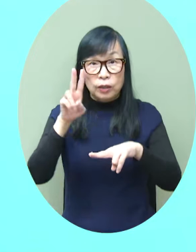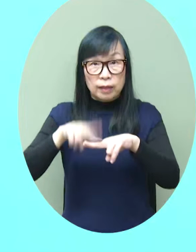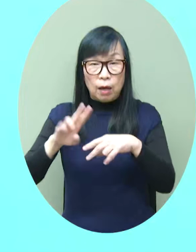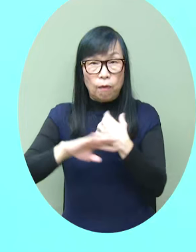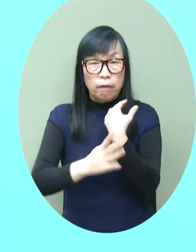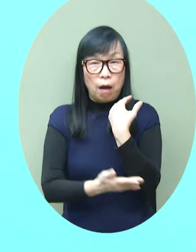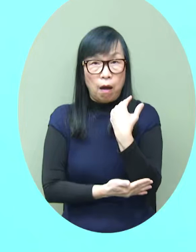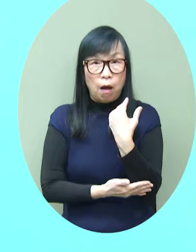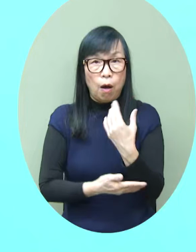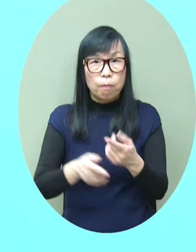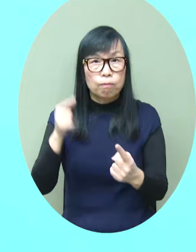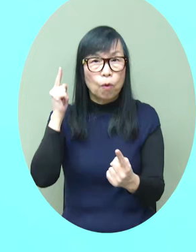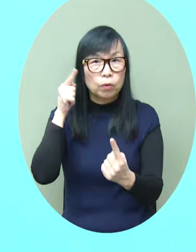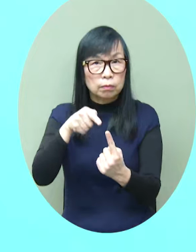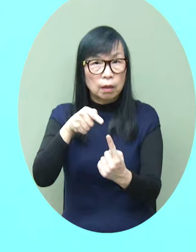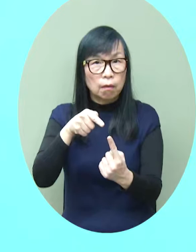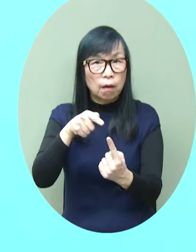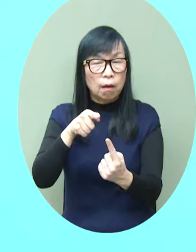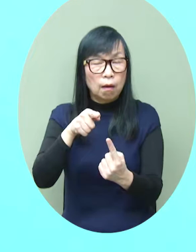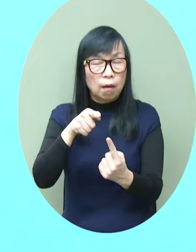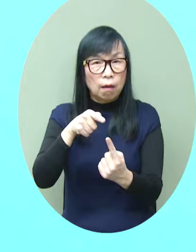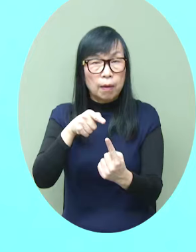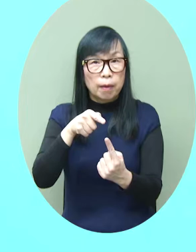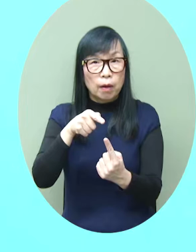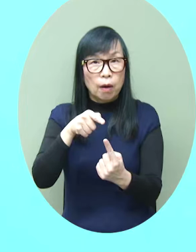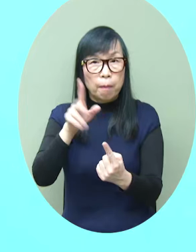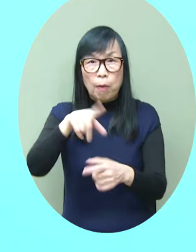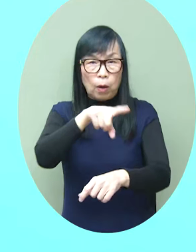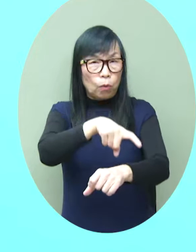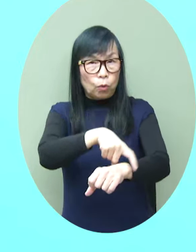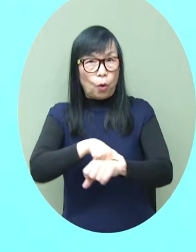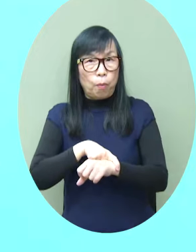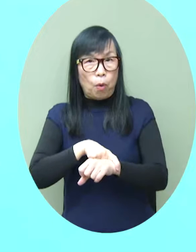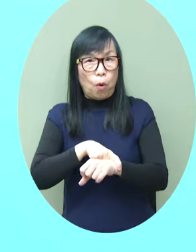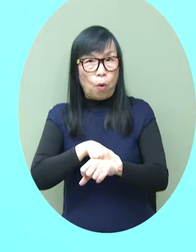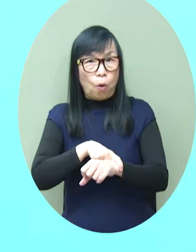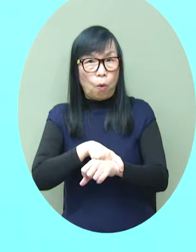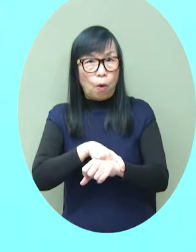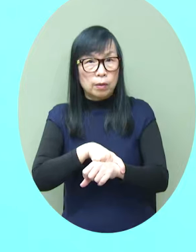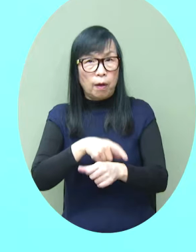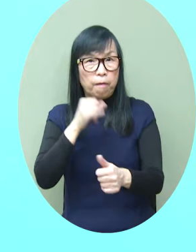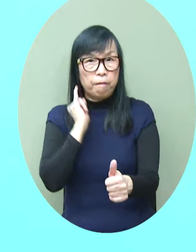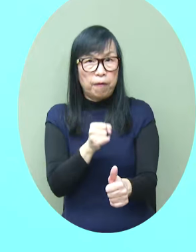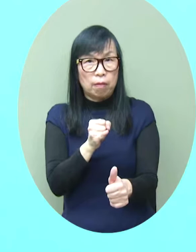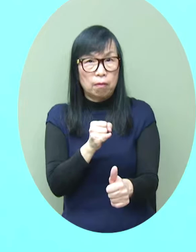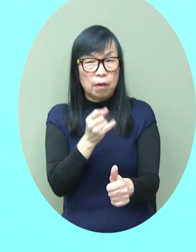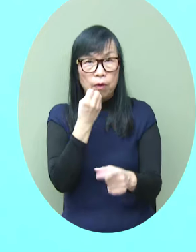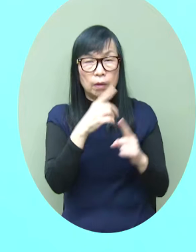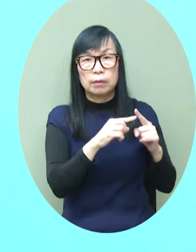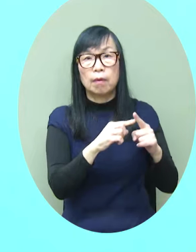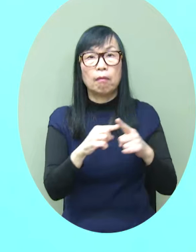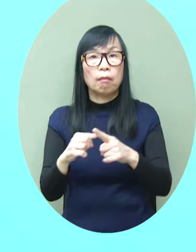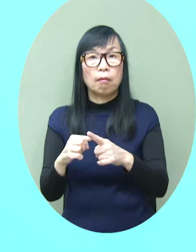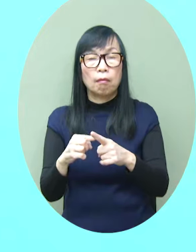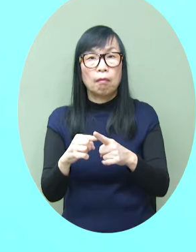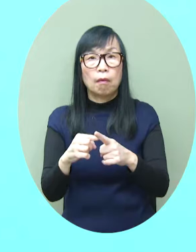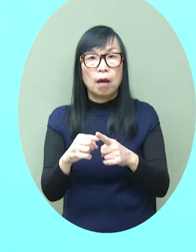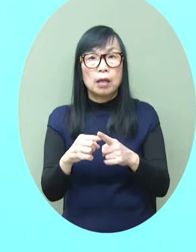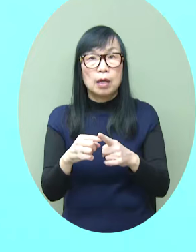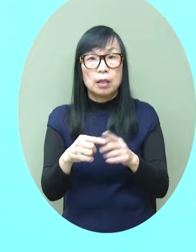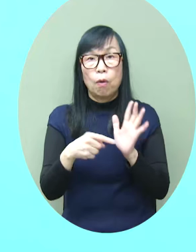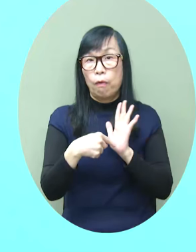people and punish people. It also has a very laudable objective to prevent and suppress. So if there are